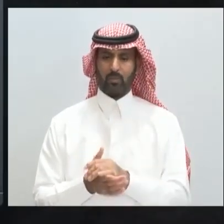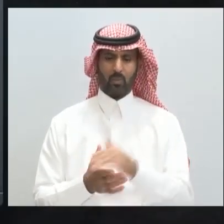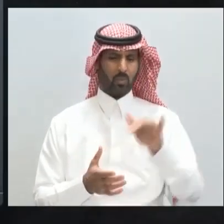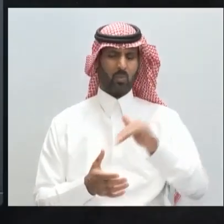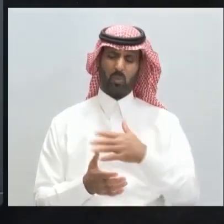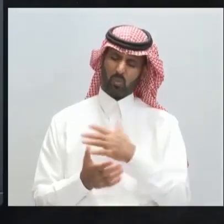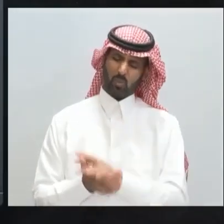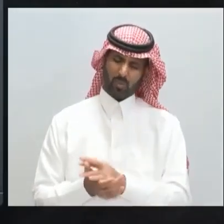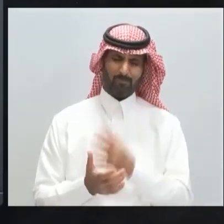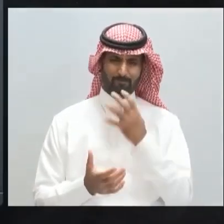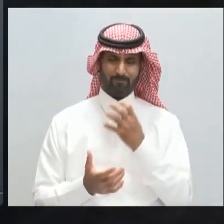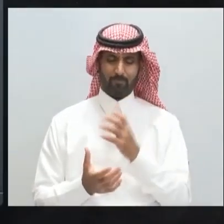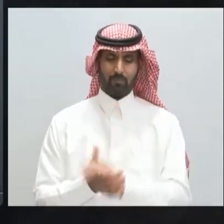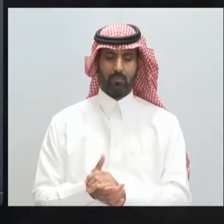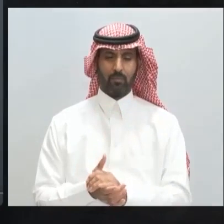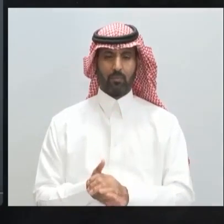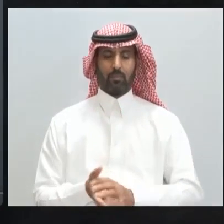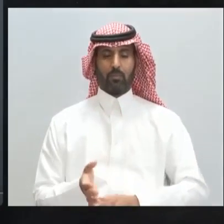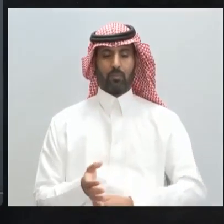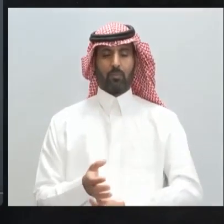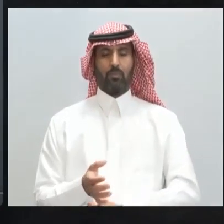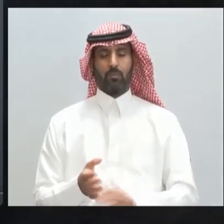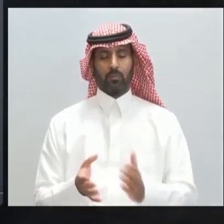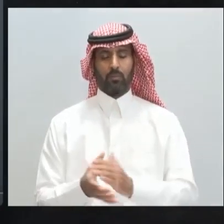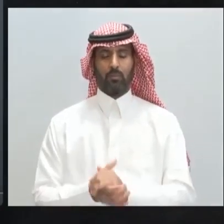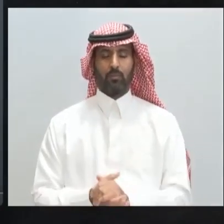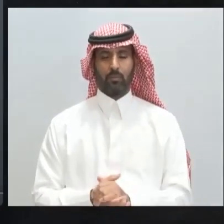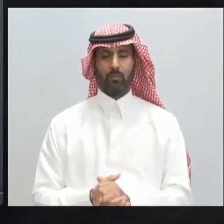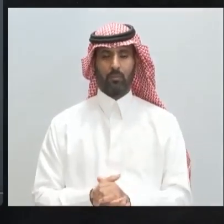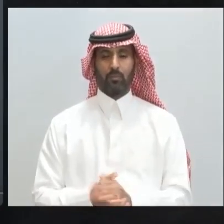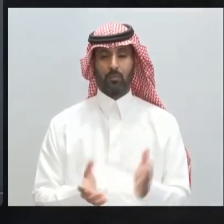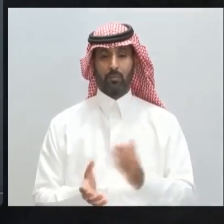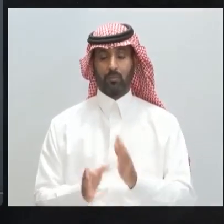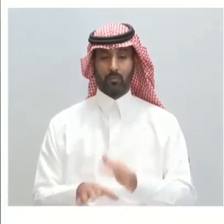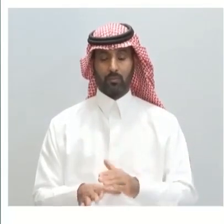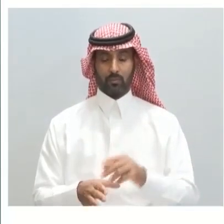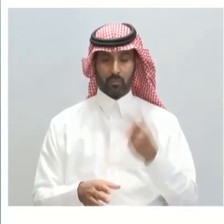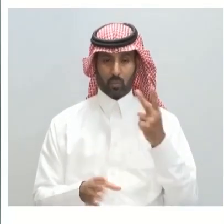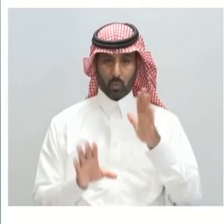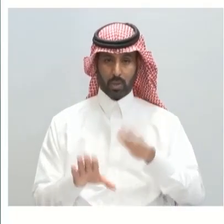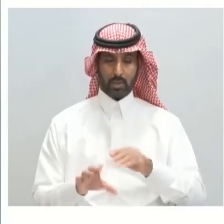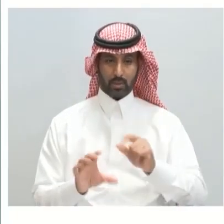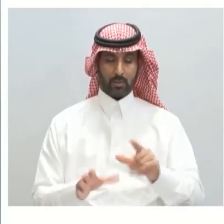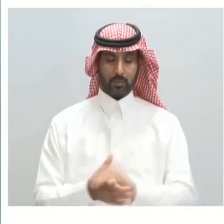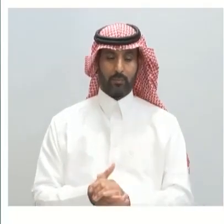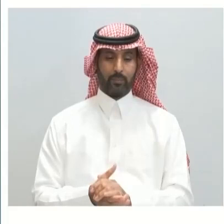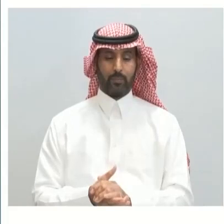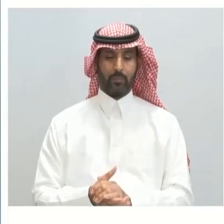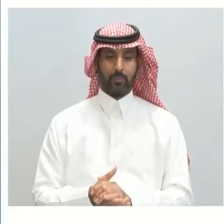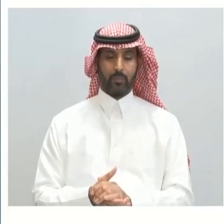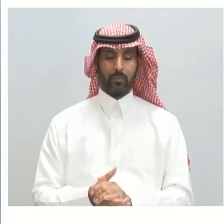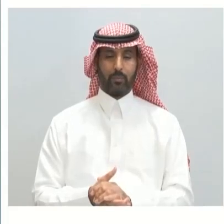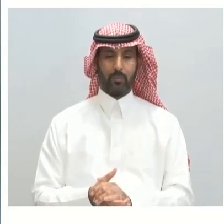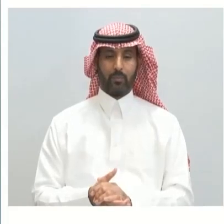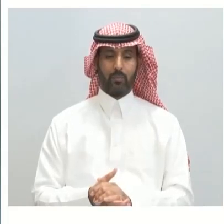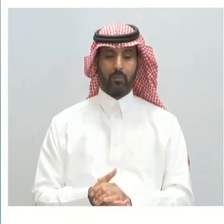back. He wishes that they could have been there, stayed there for another 2 weeks. Again, I wish we could have gone